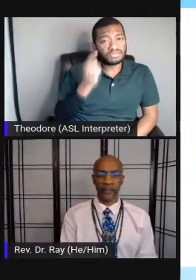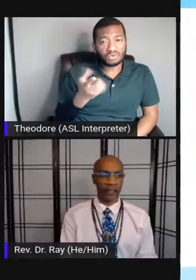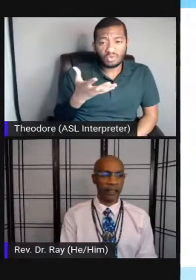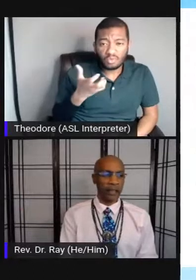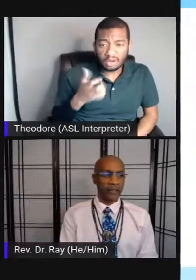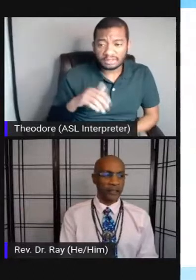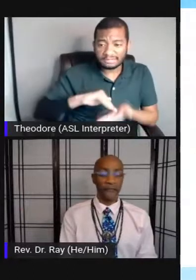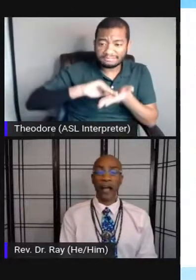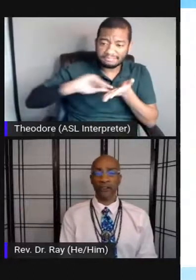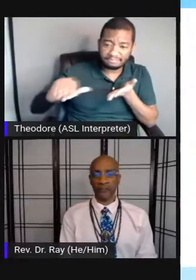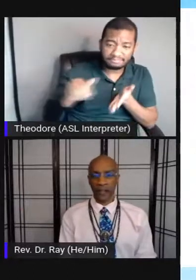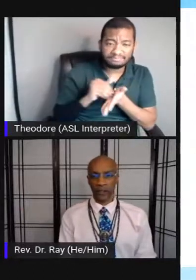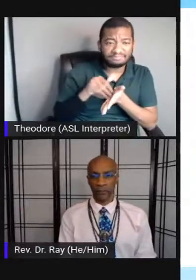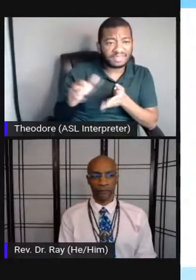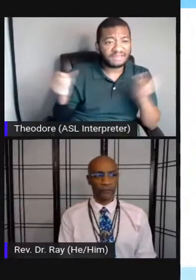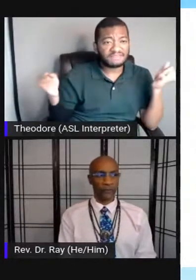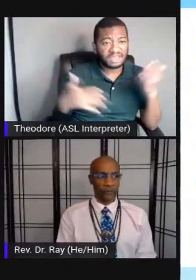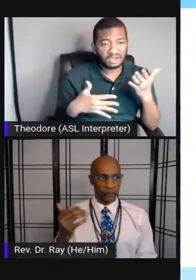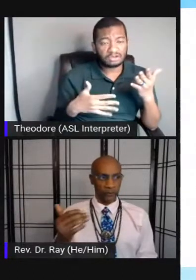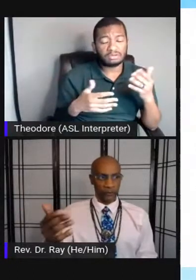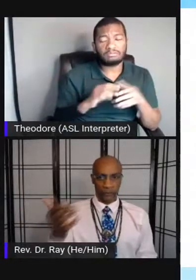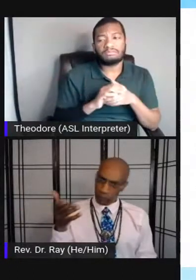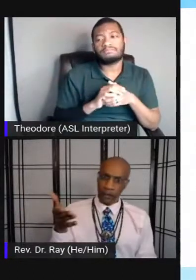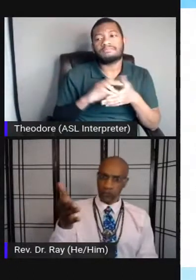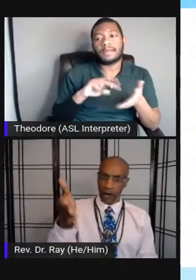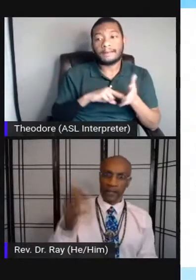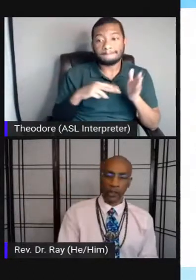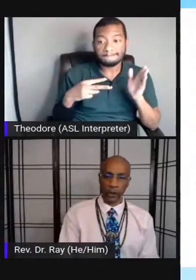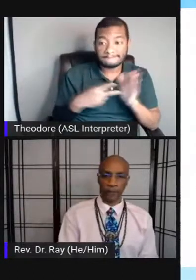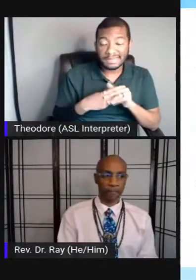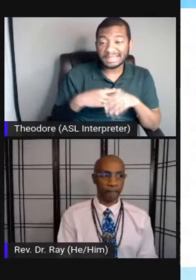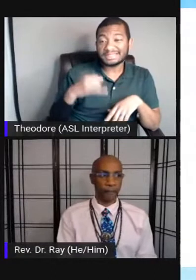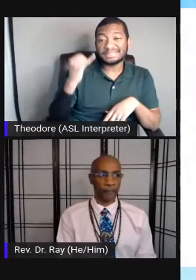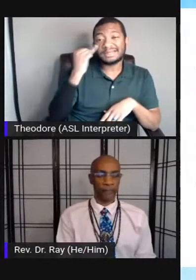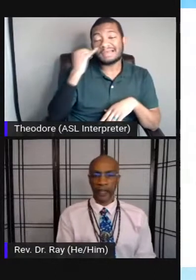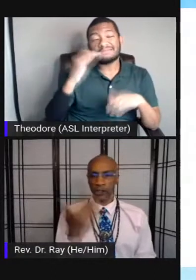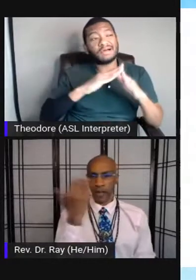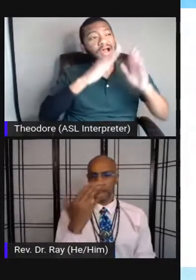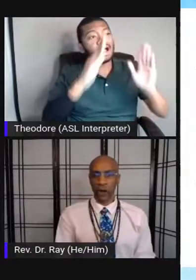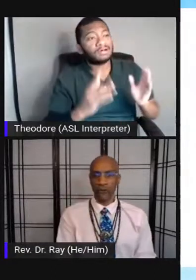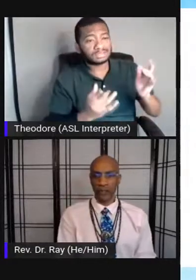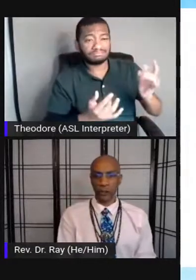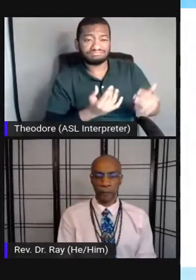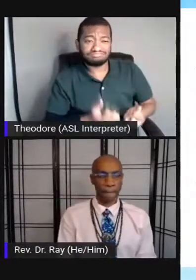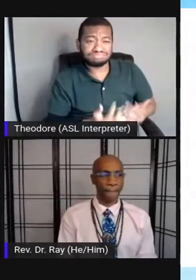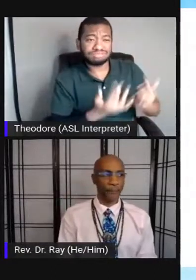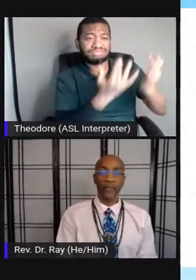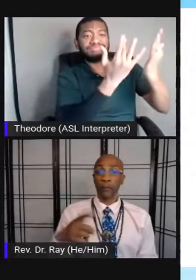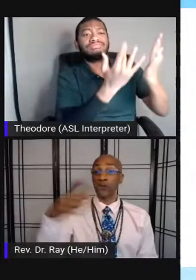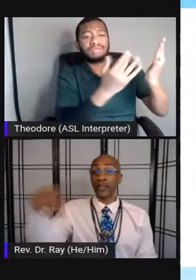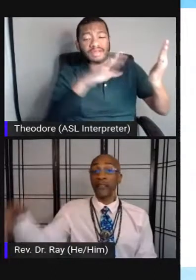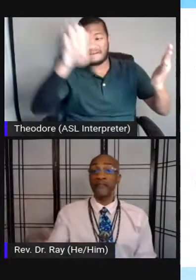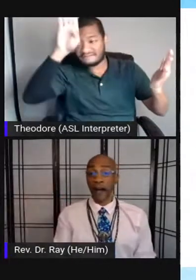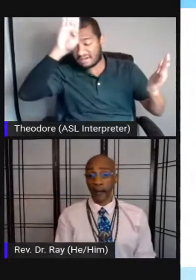fire and the firefighter must run into it, They should have no fear.